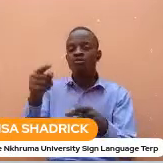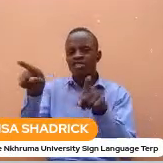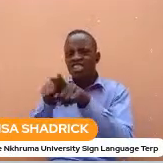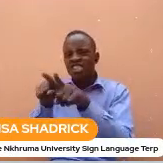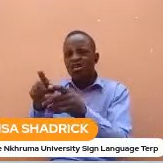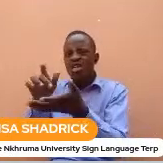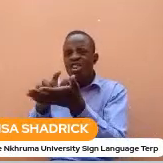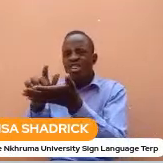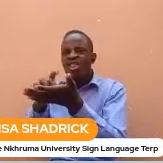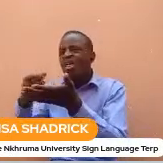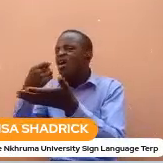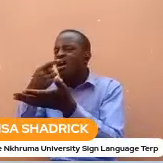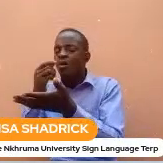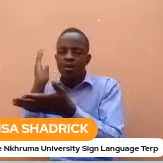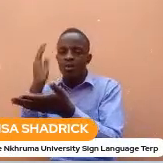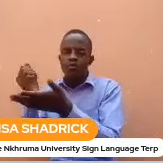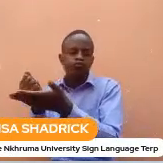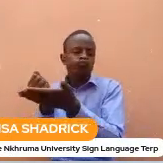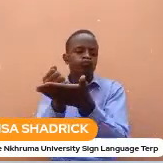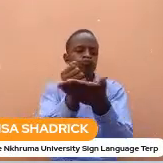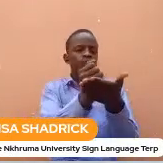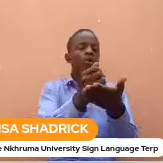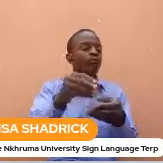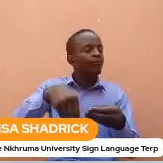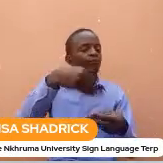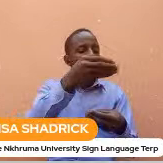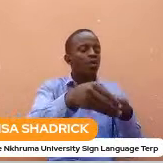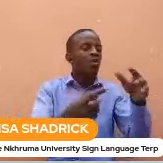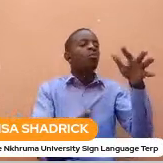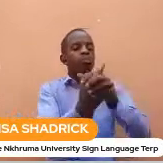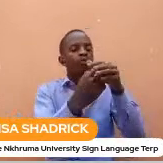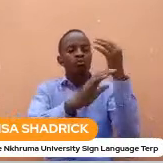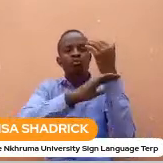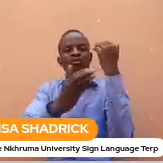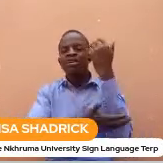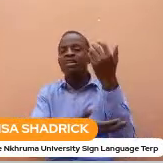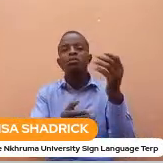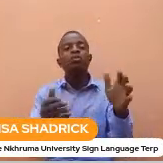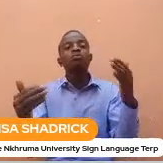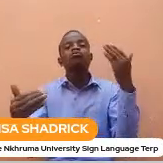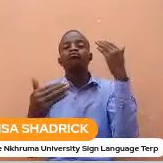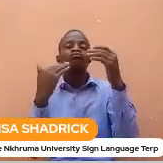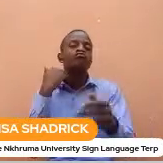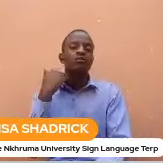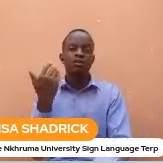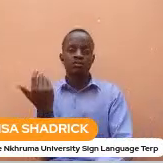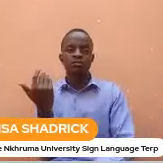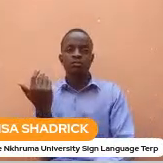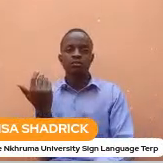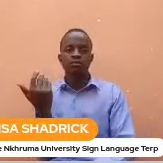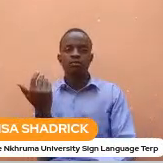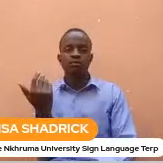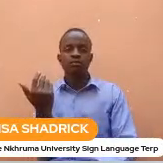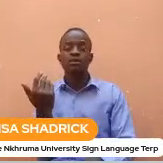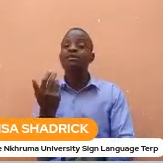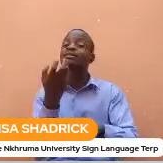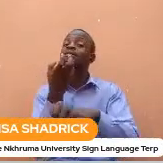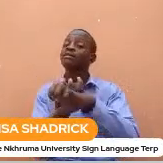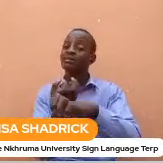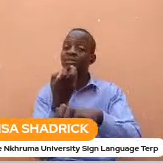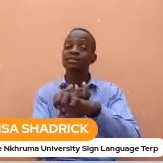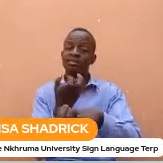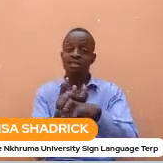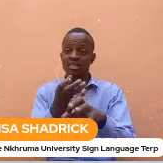will protect them from getting unwanted pregnancies. So it's quite hard. If